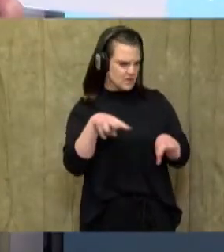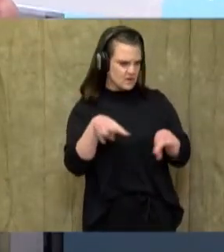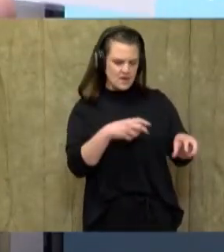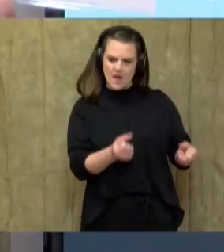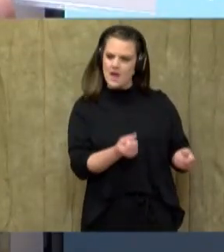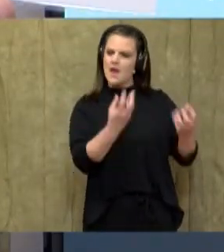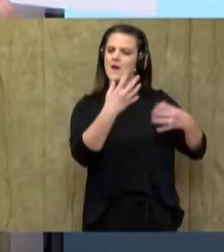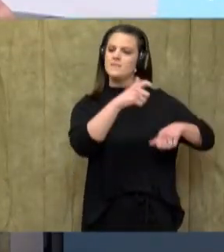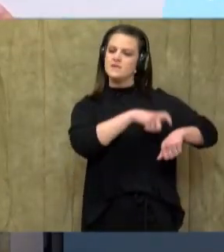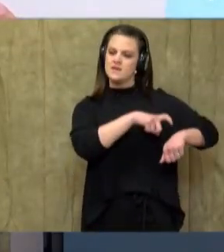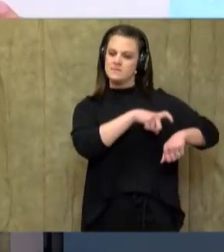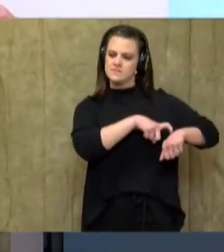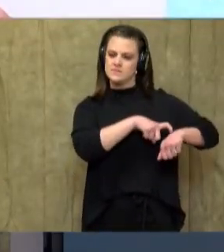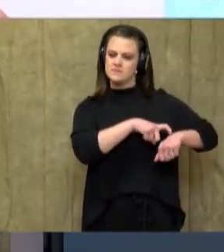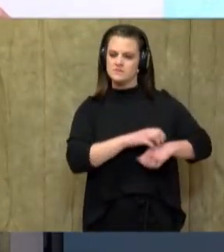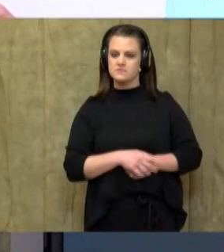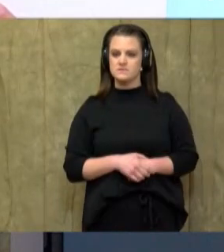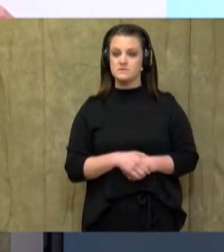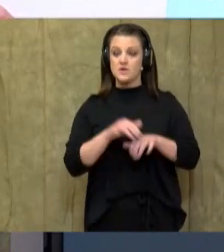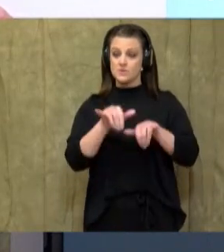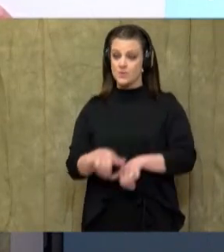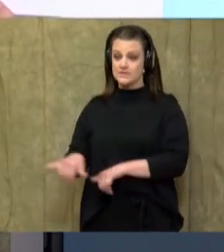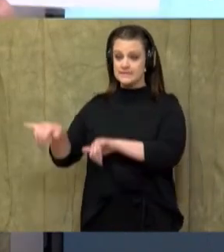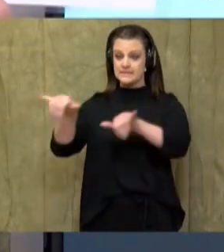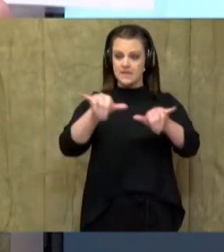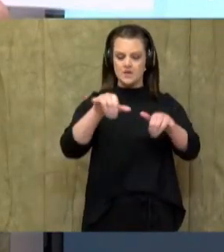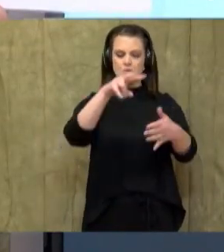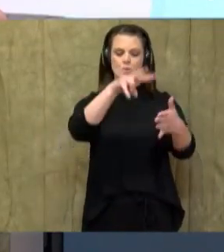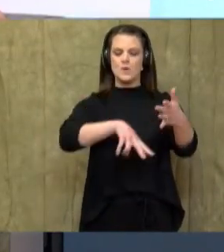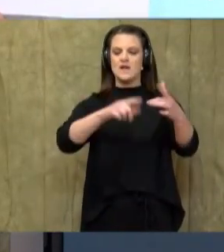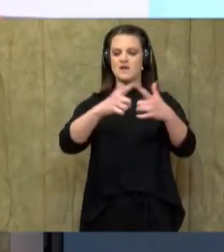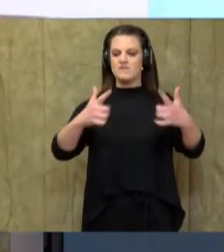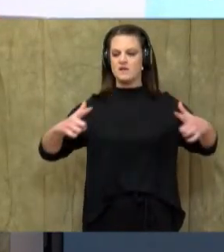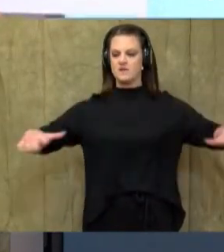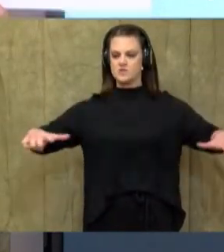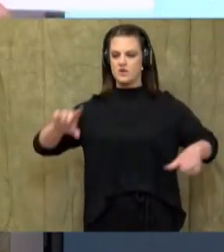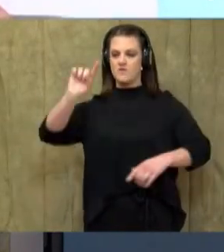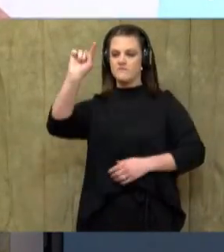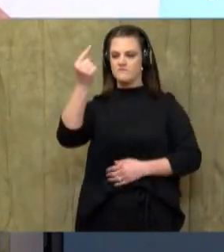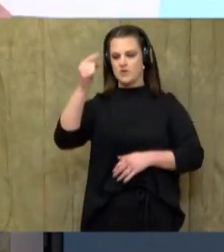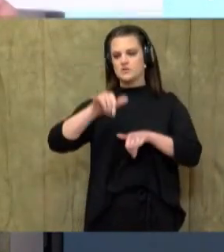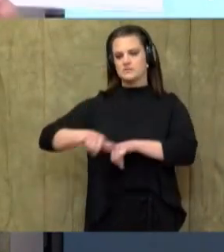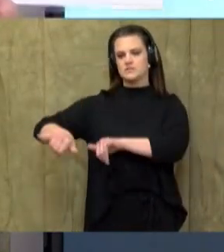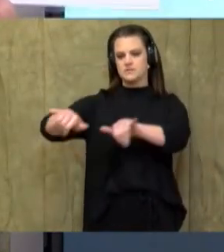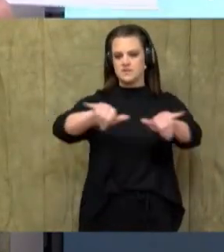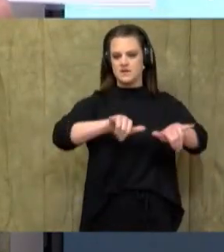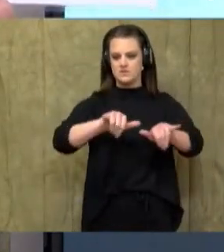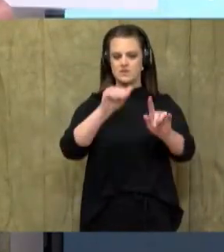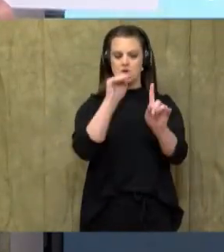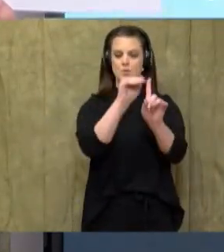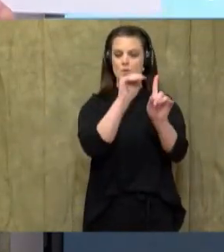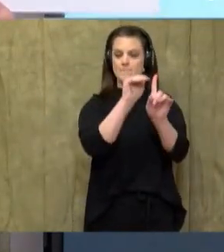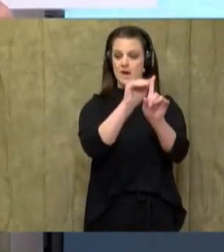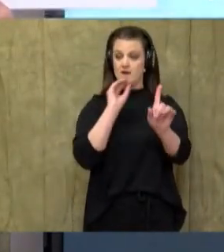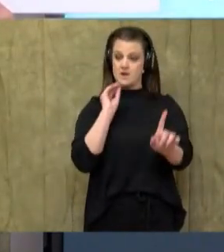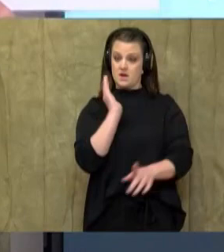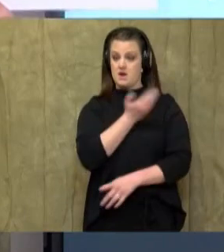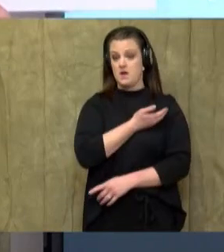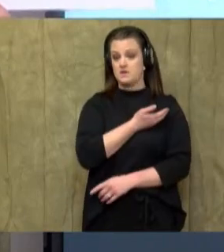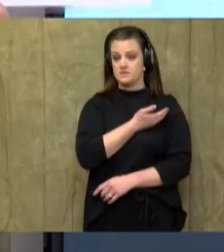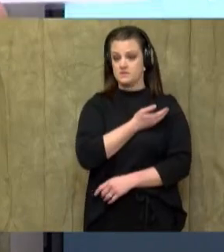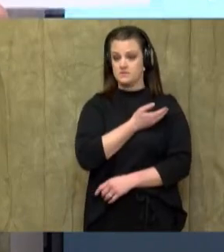And so in this standard, reading of literature, fourth grade, first standard, it is reminding us that we need